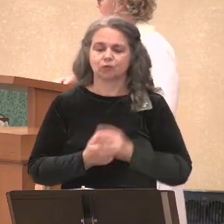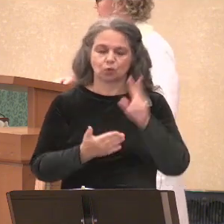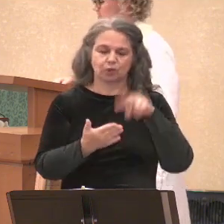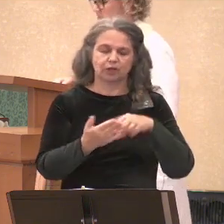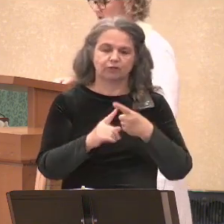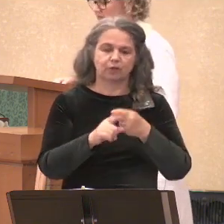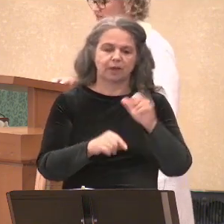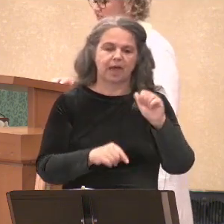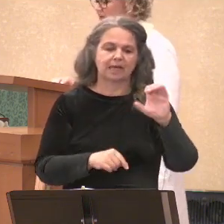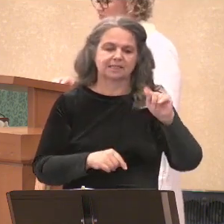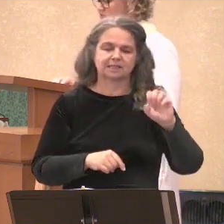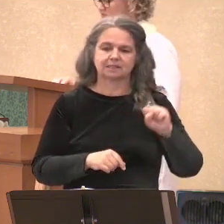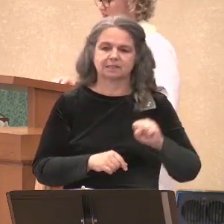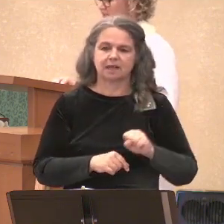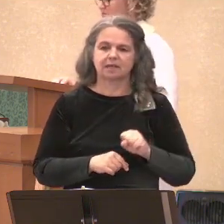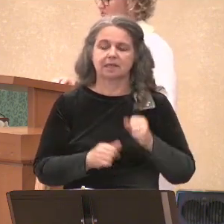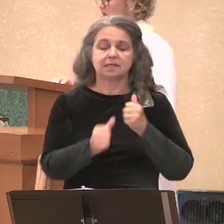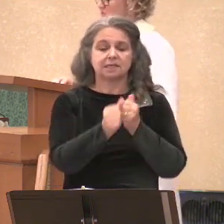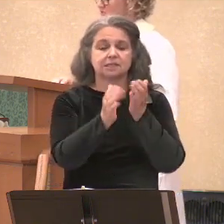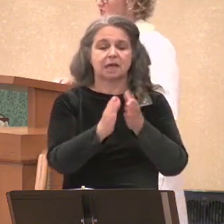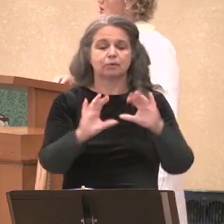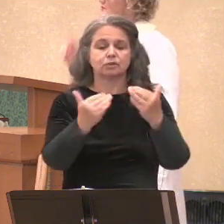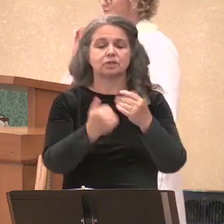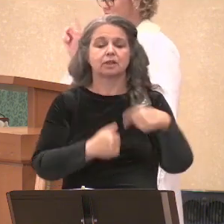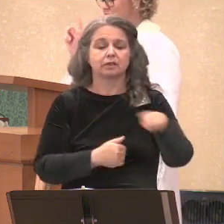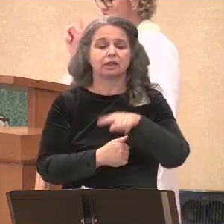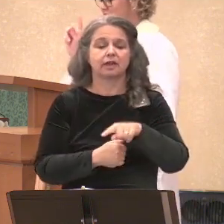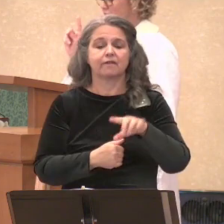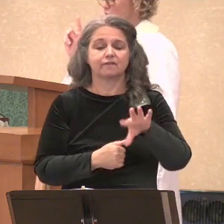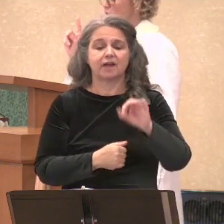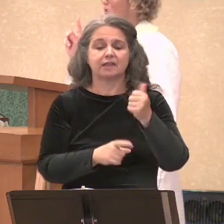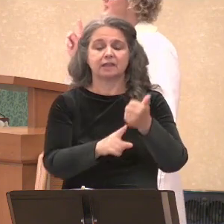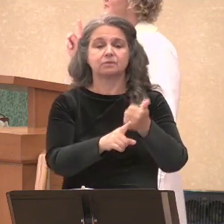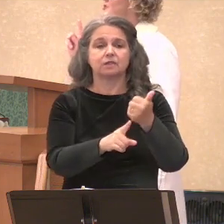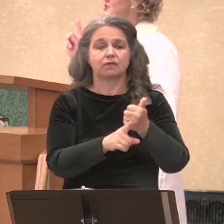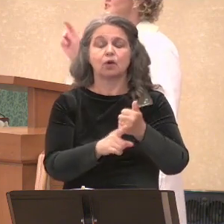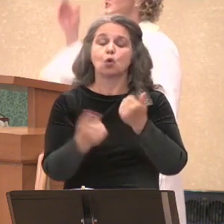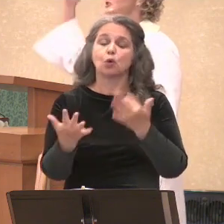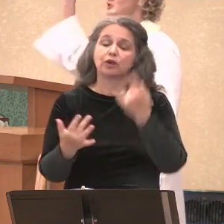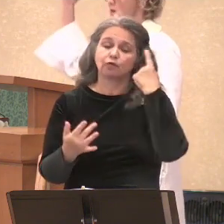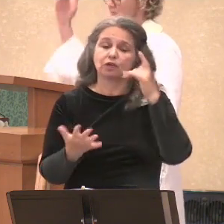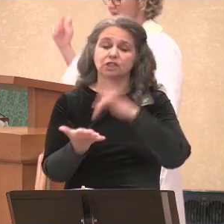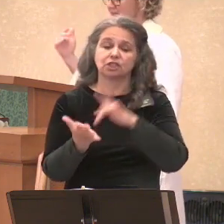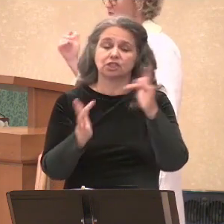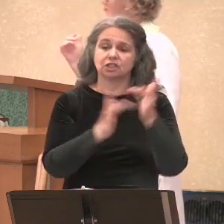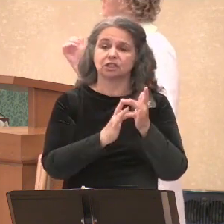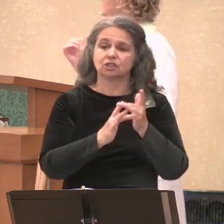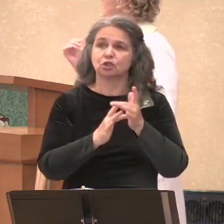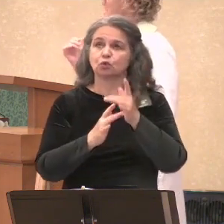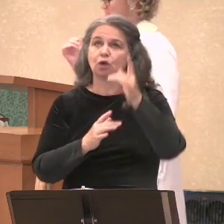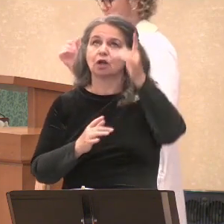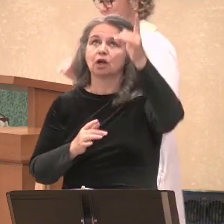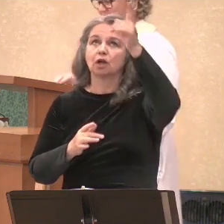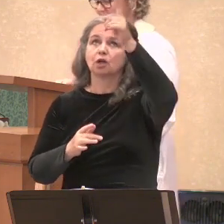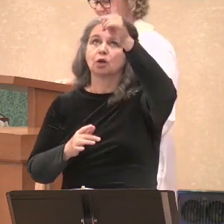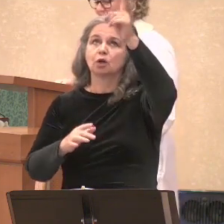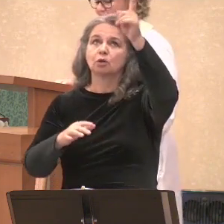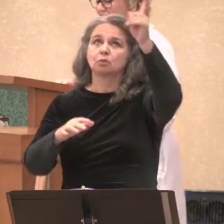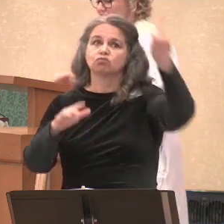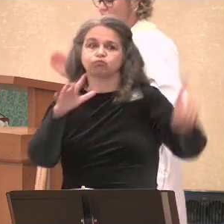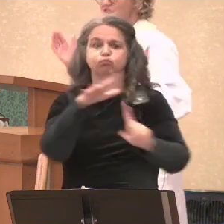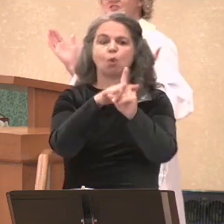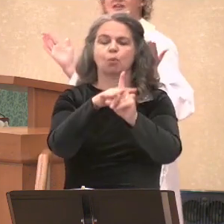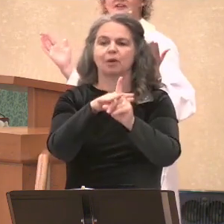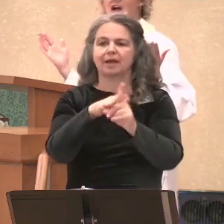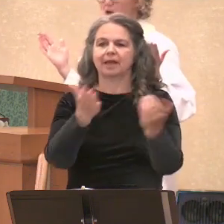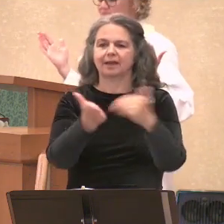from Acts, the disciples find themselves, first, waiting for Jesus to drop back down from the sky.